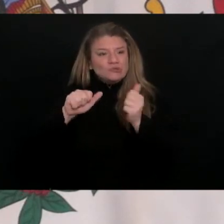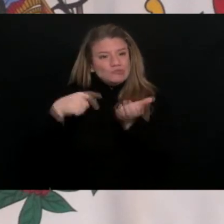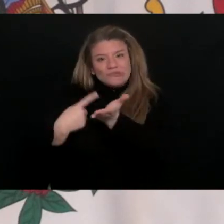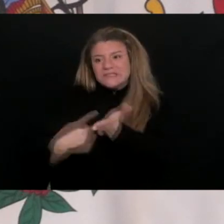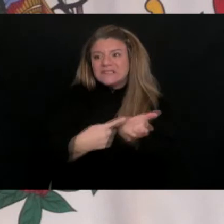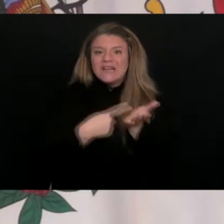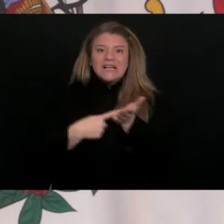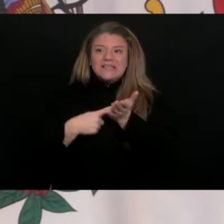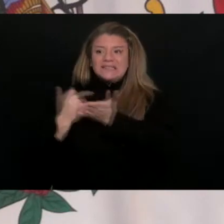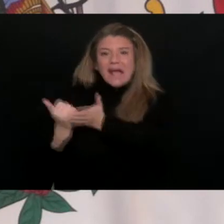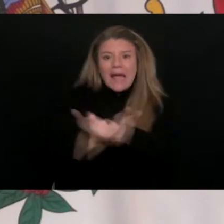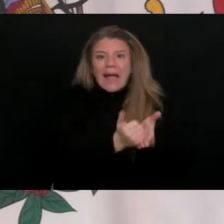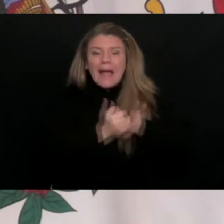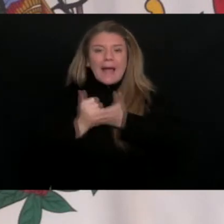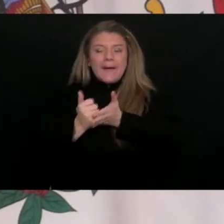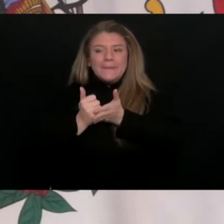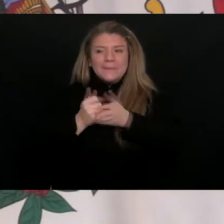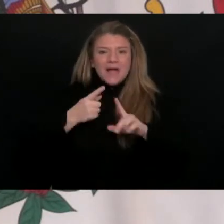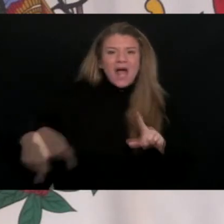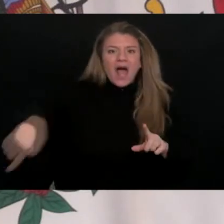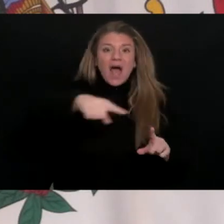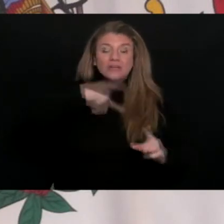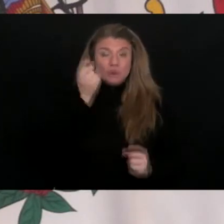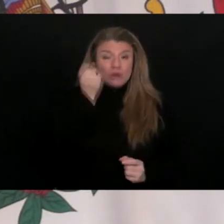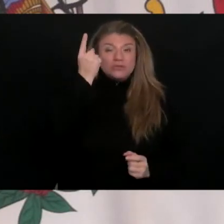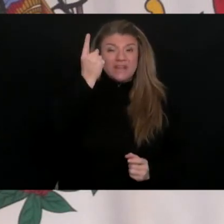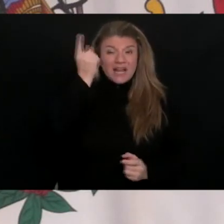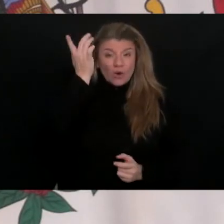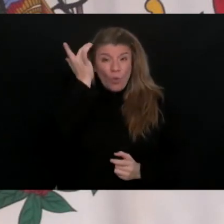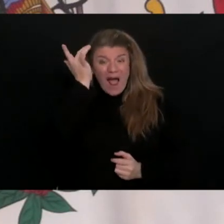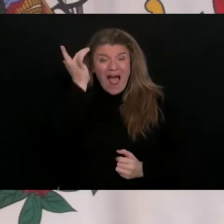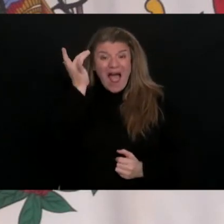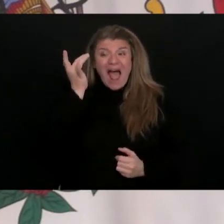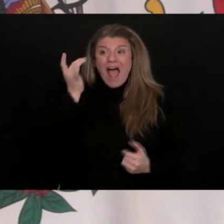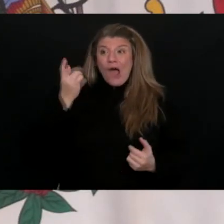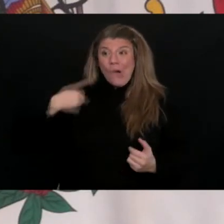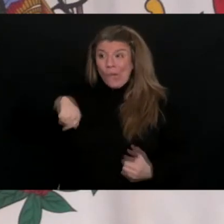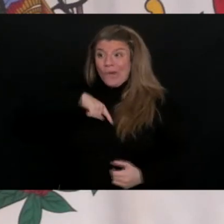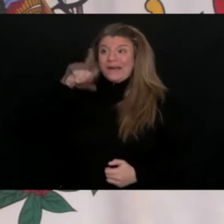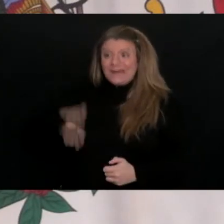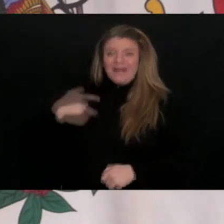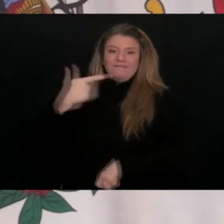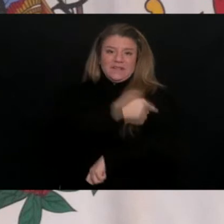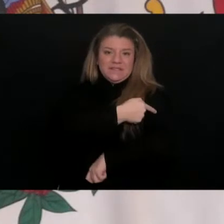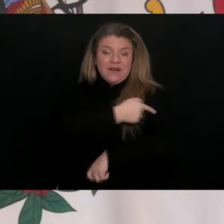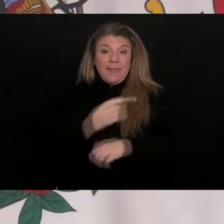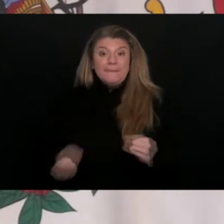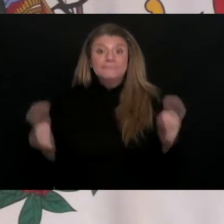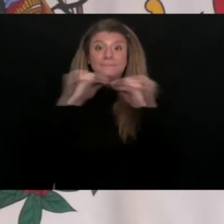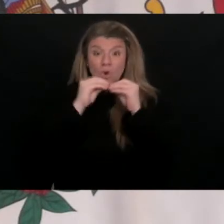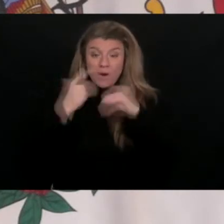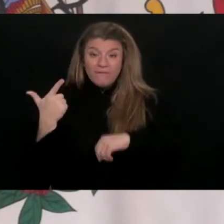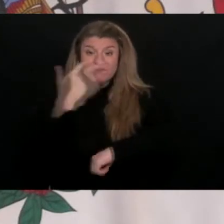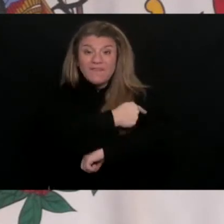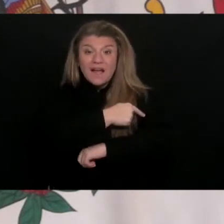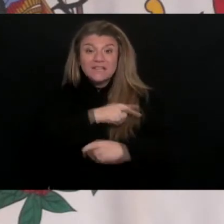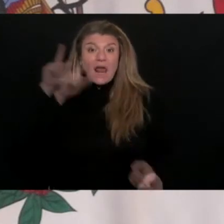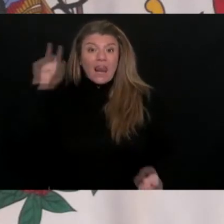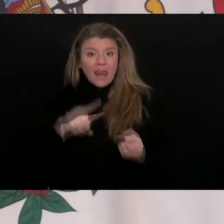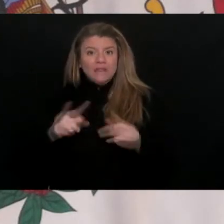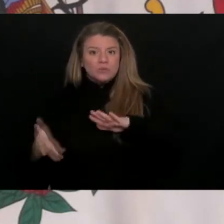each other to realize without any question that we need to get vaccinated. The more that are vaccinated, the less will